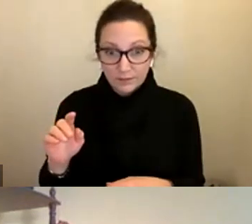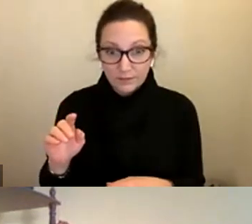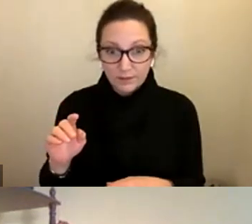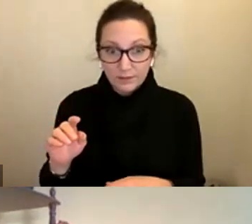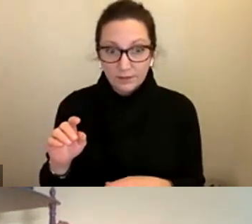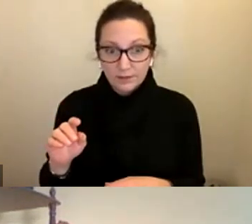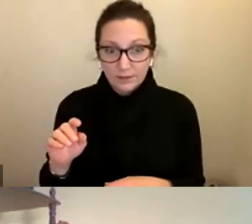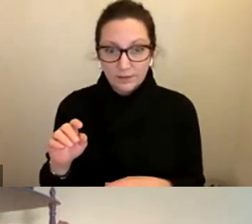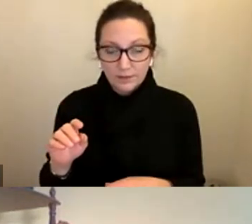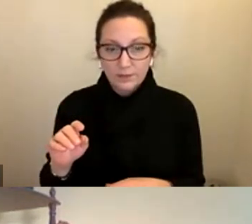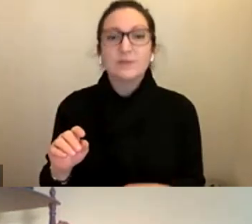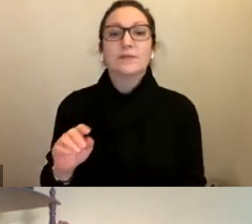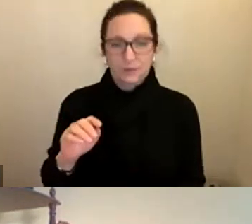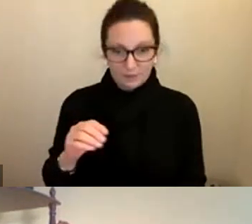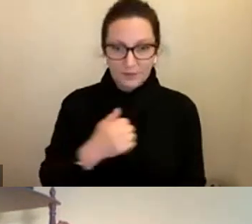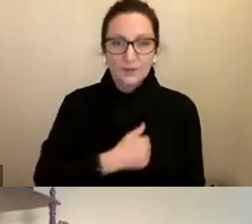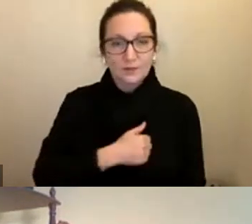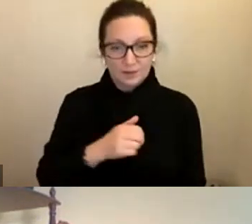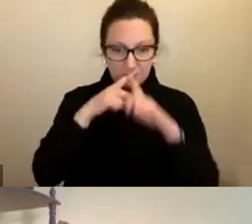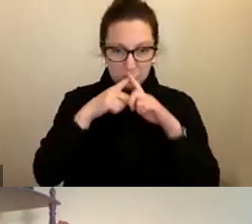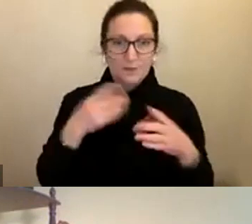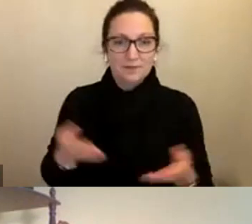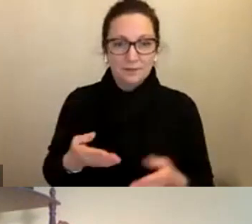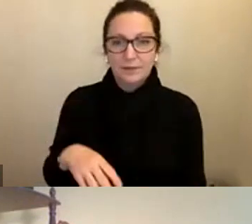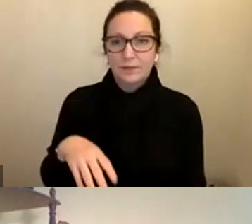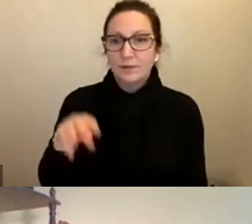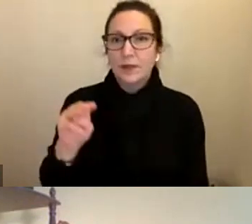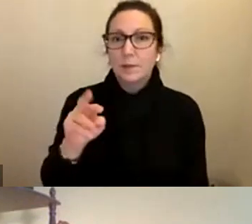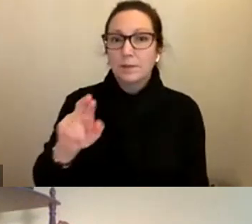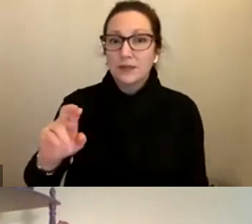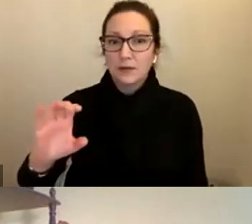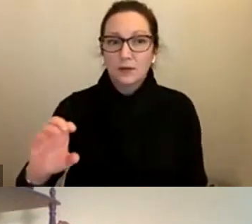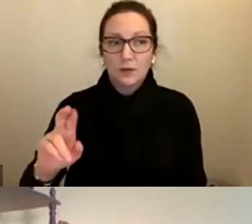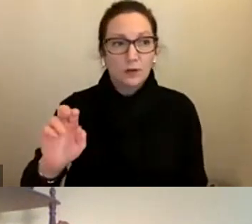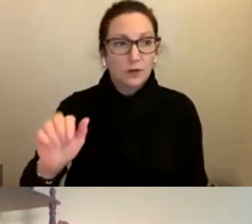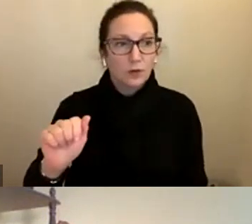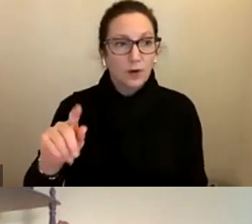I think you're... Sorry, yeah, I was mute, sorry. Here. Thank you. Mr. Kreger.